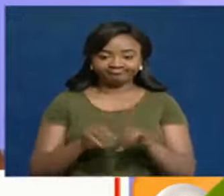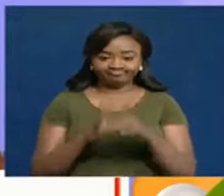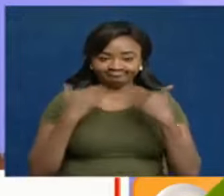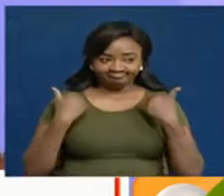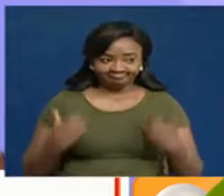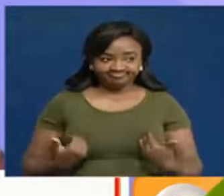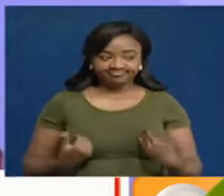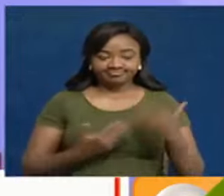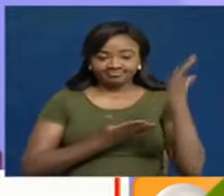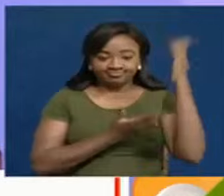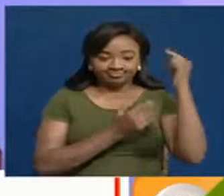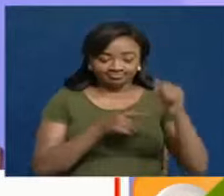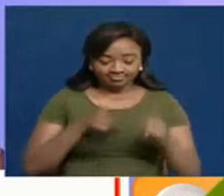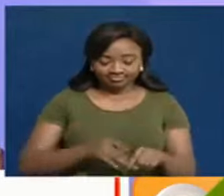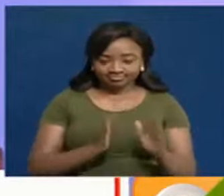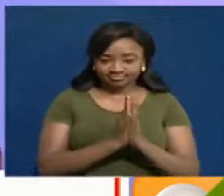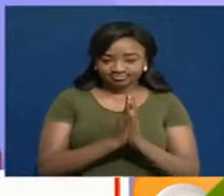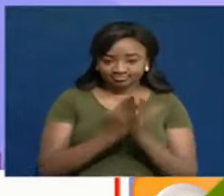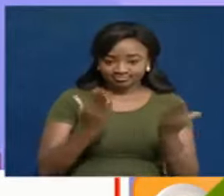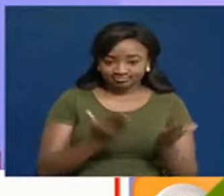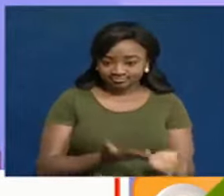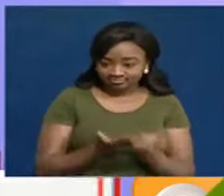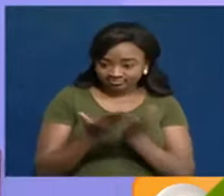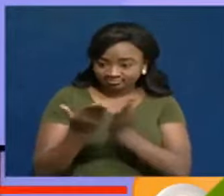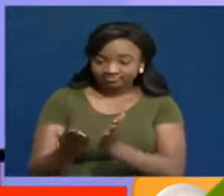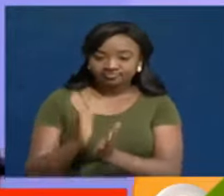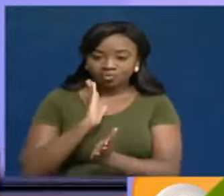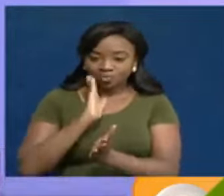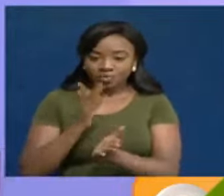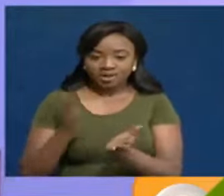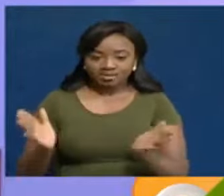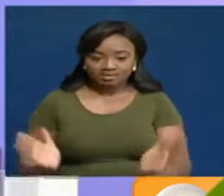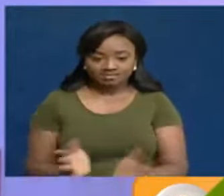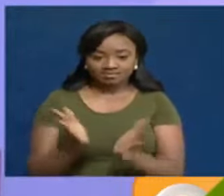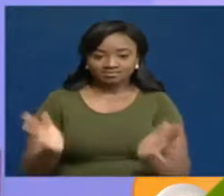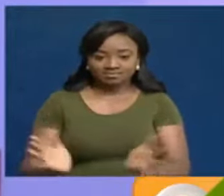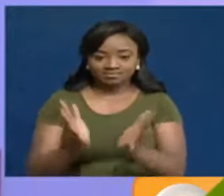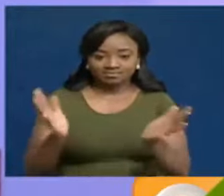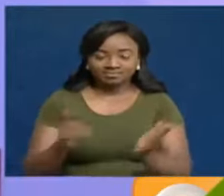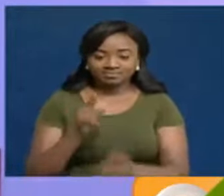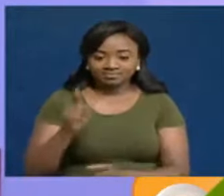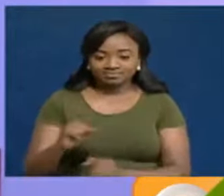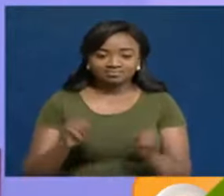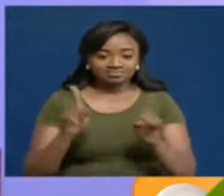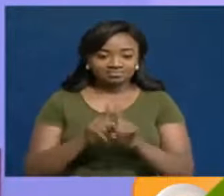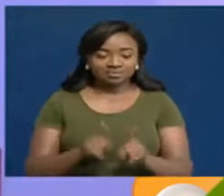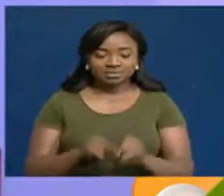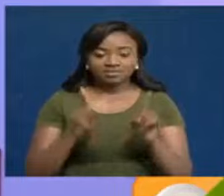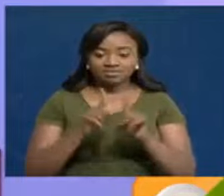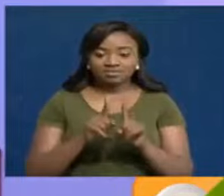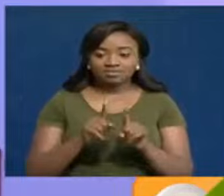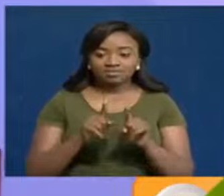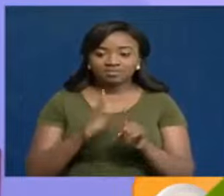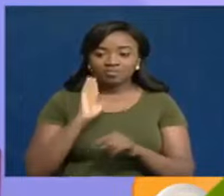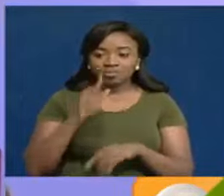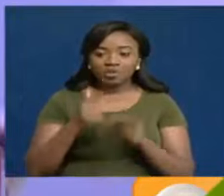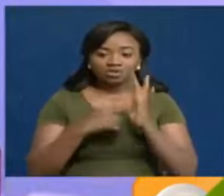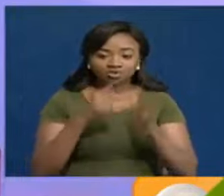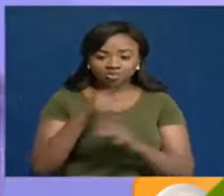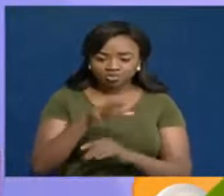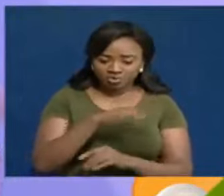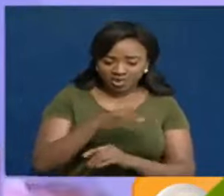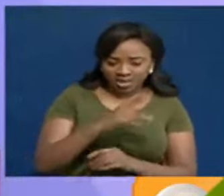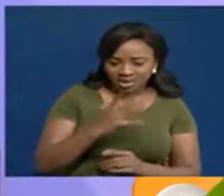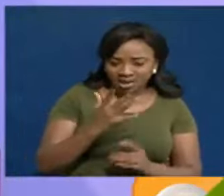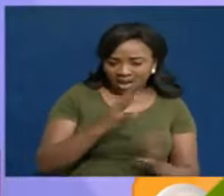you. It will also give you areas where you say, no, this one, no. So you will